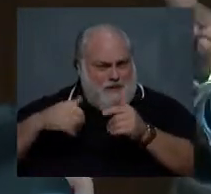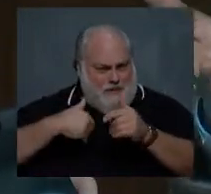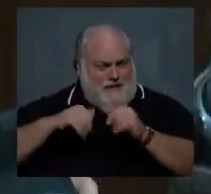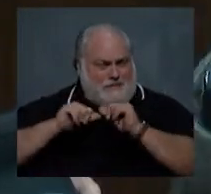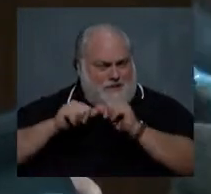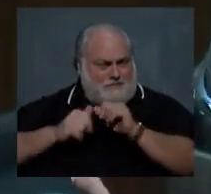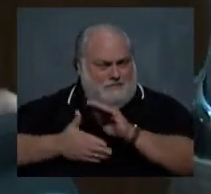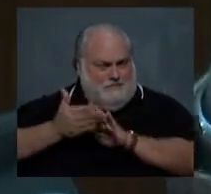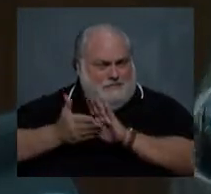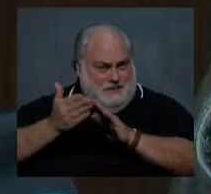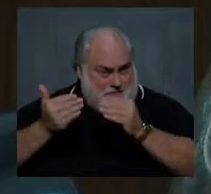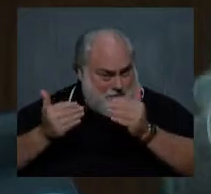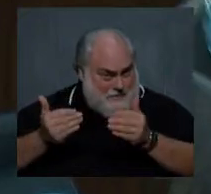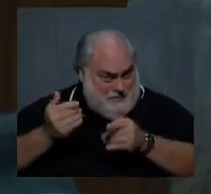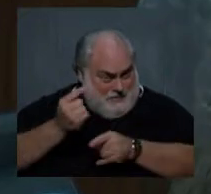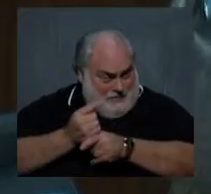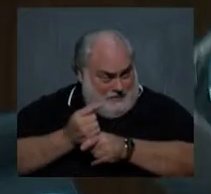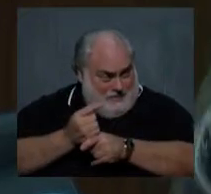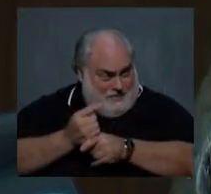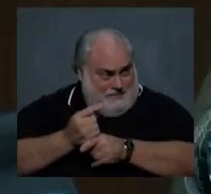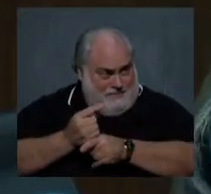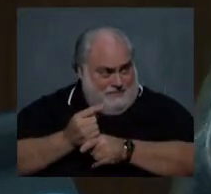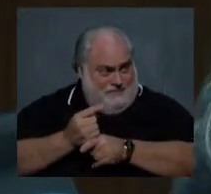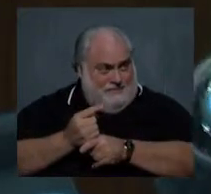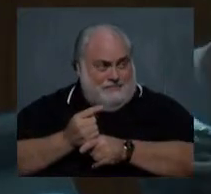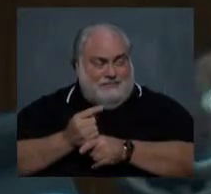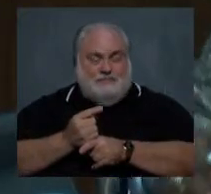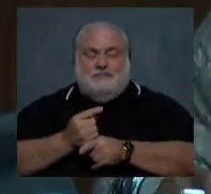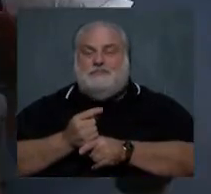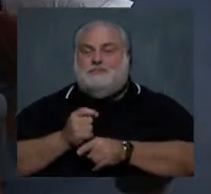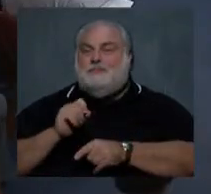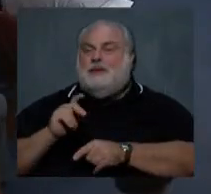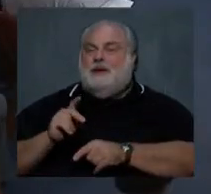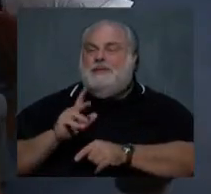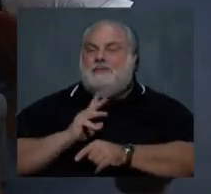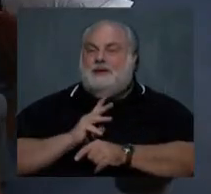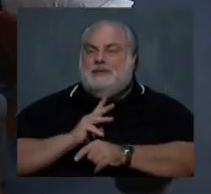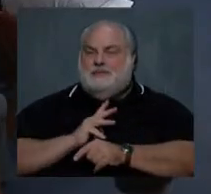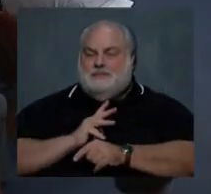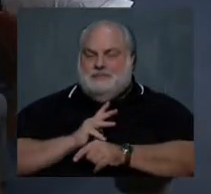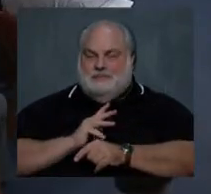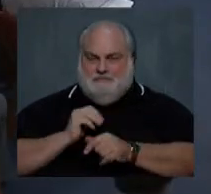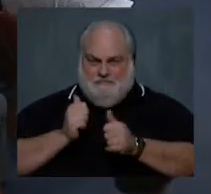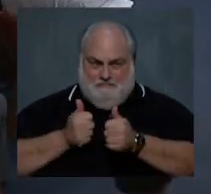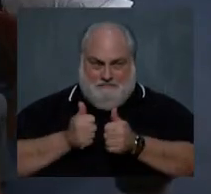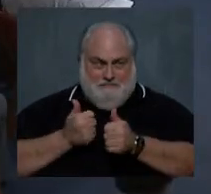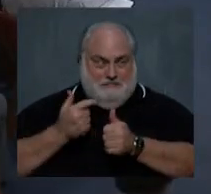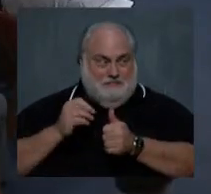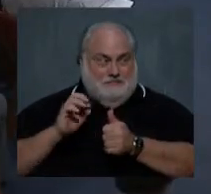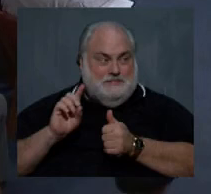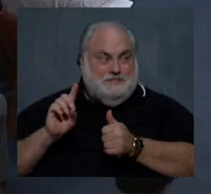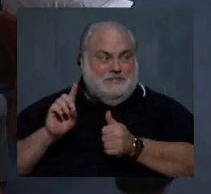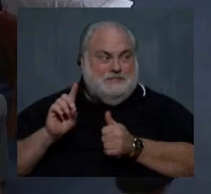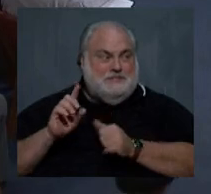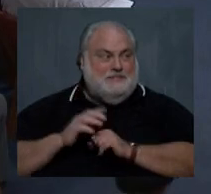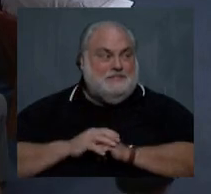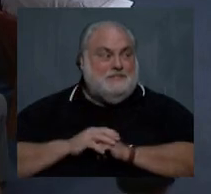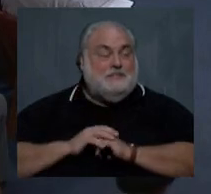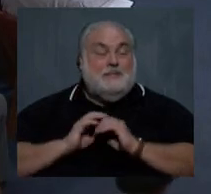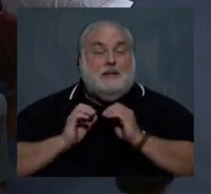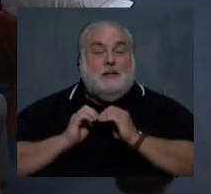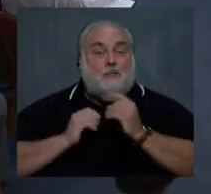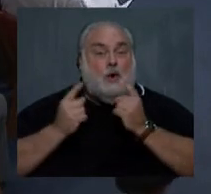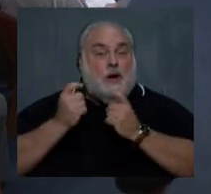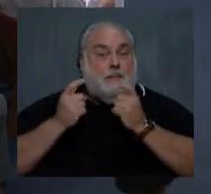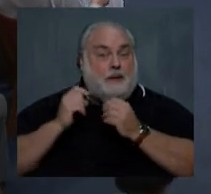be able to continue. You don't need to hear what I'm saying. You hear me. Anyway, I'm cool. I got you. You good? I Okay. got you. Any other questions